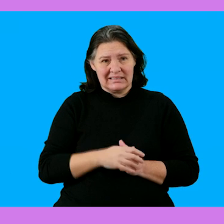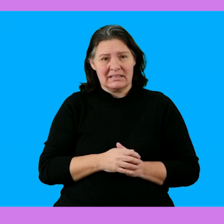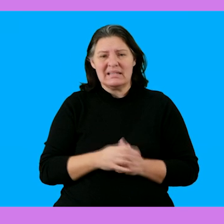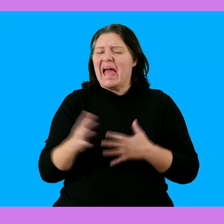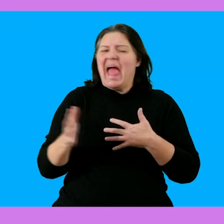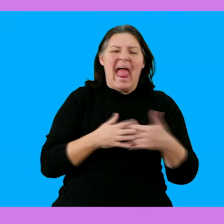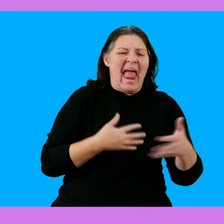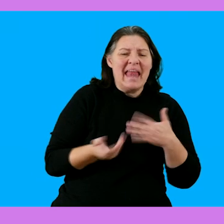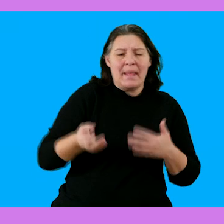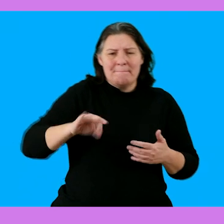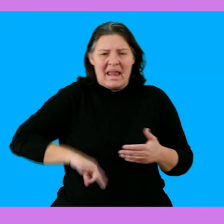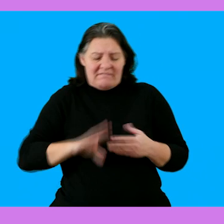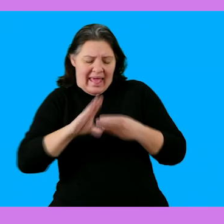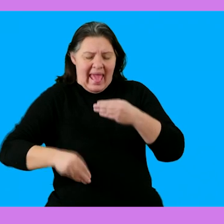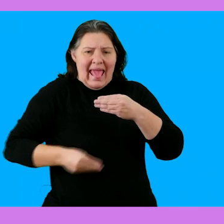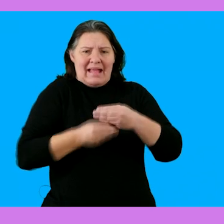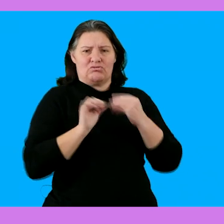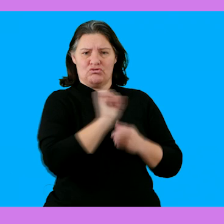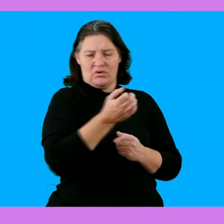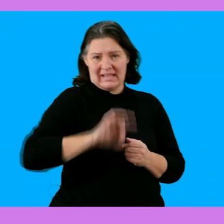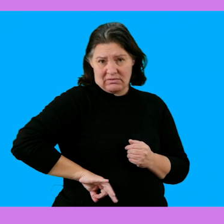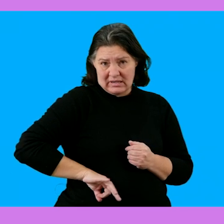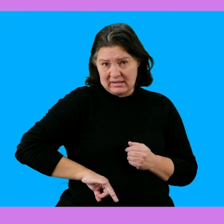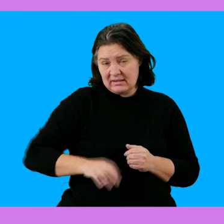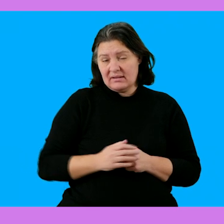benefit, okay, any extra benefit